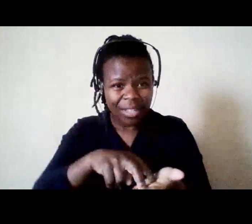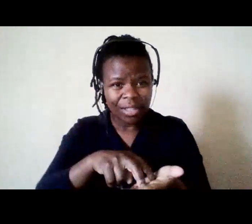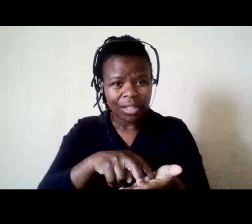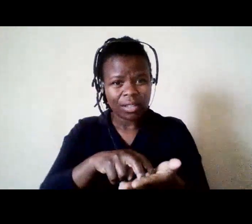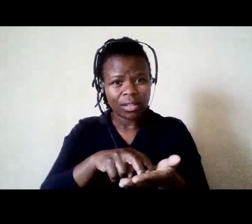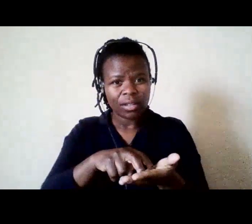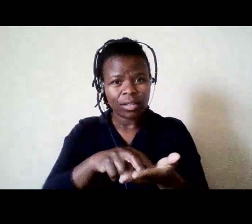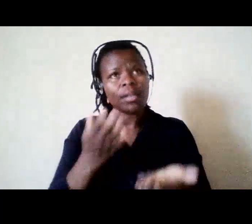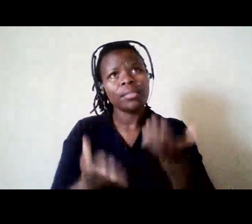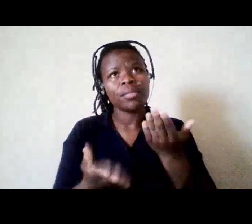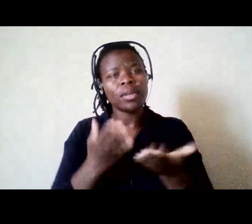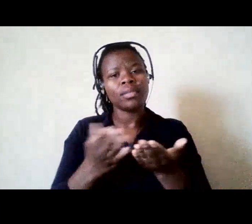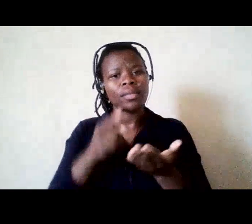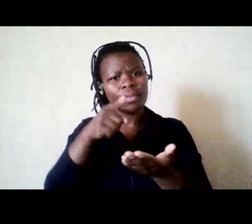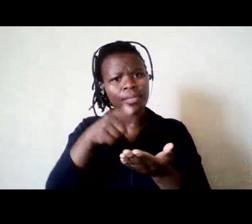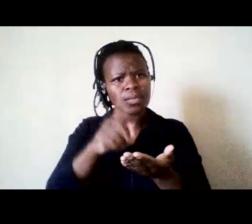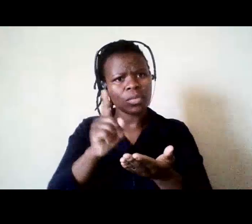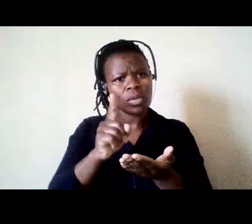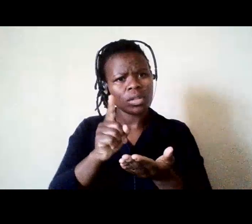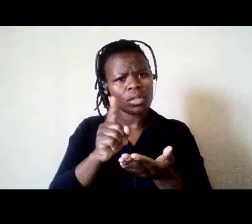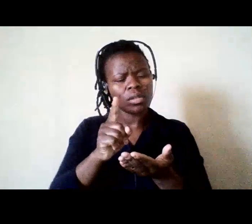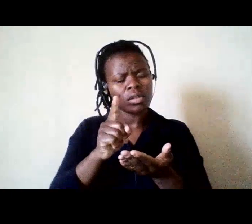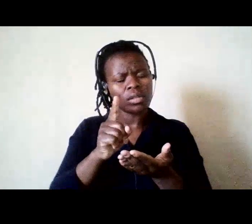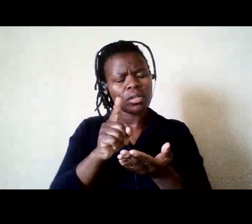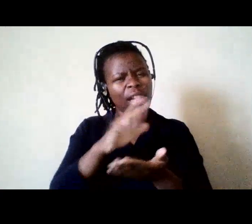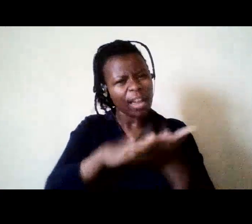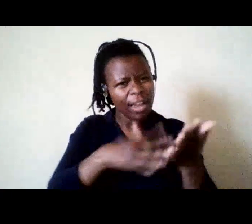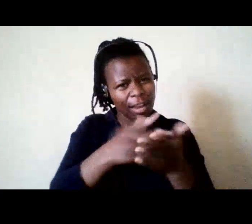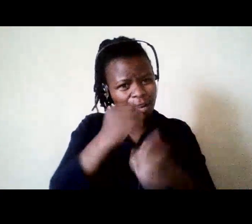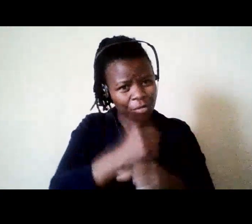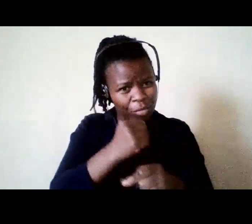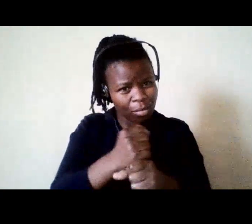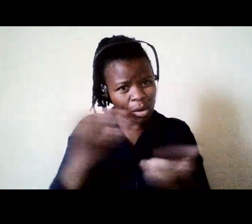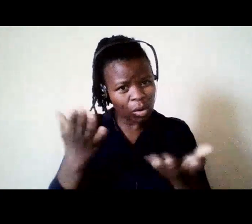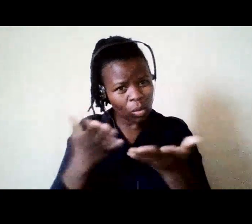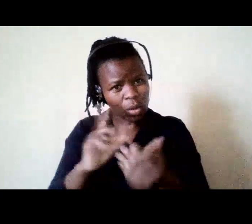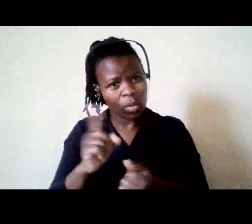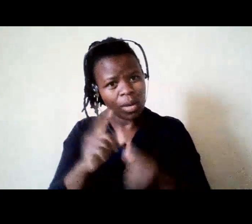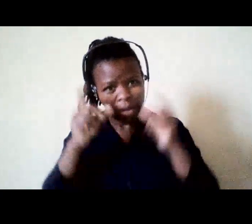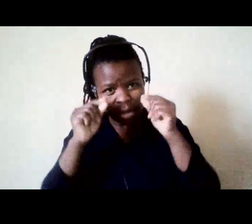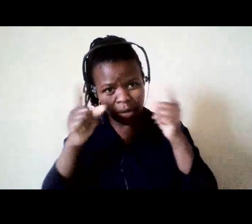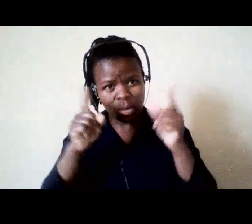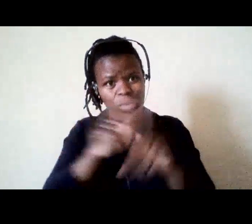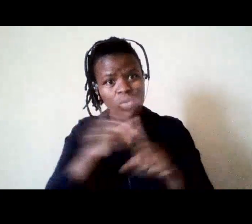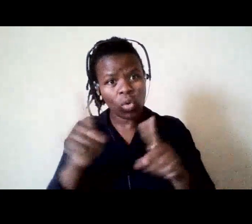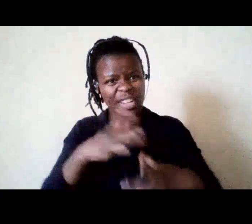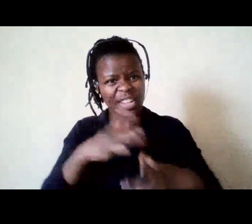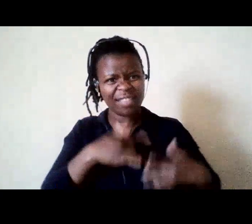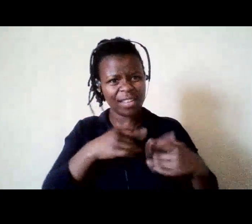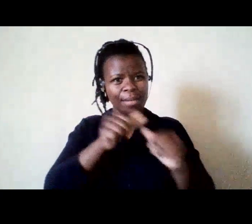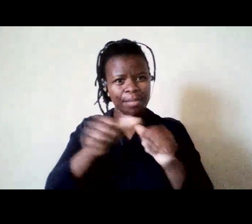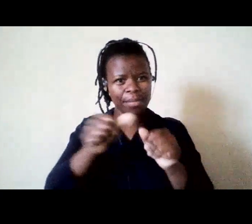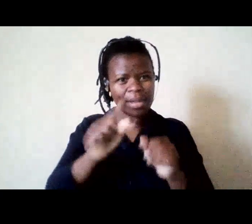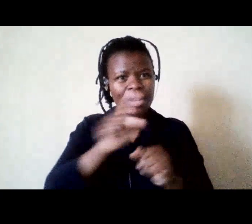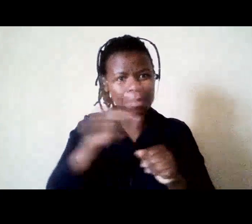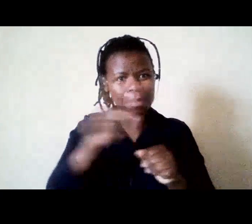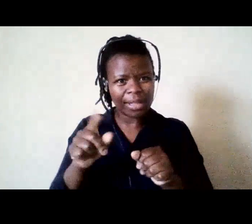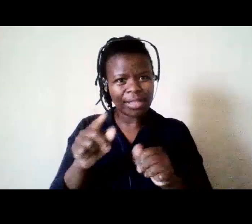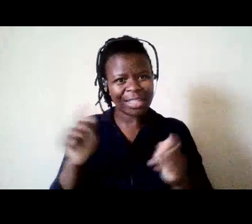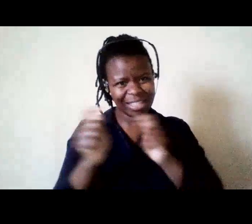framework of justice and rights where awareness is not about feeling better, but about transforming attitudes, policies,